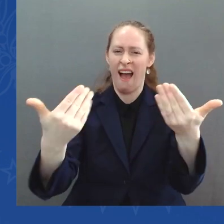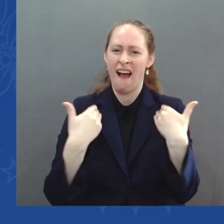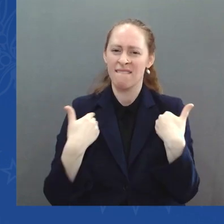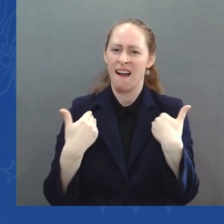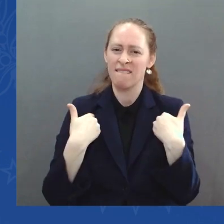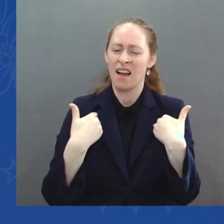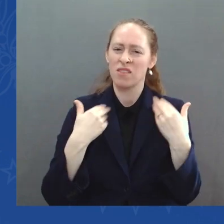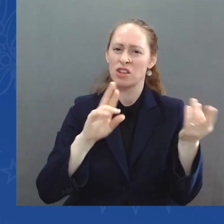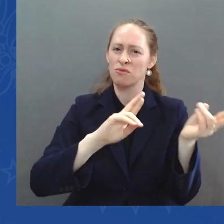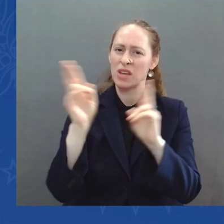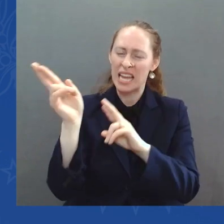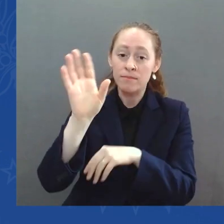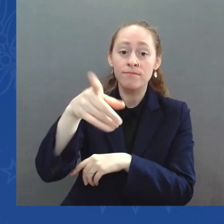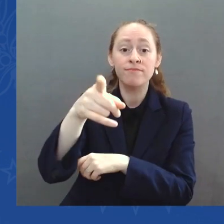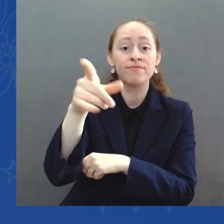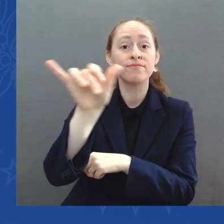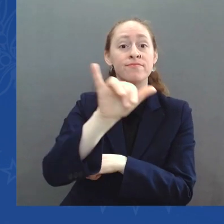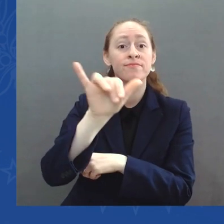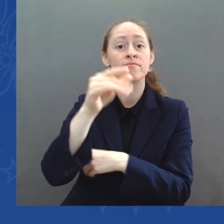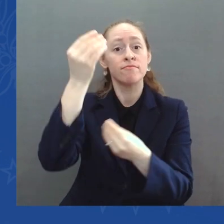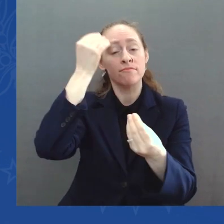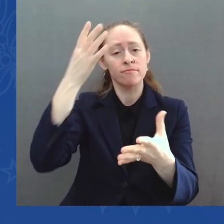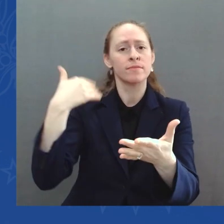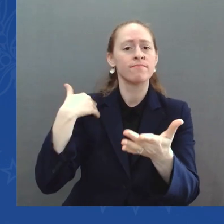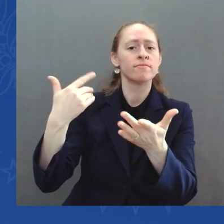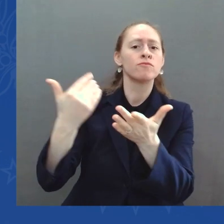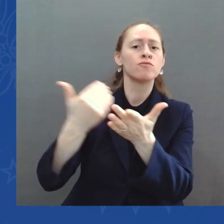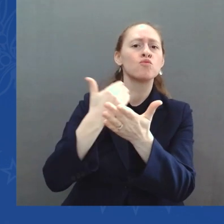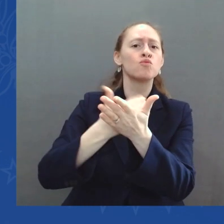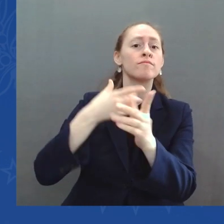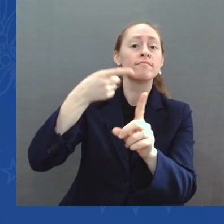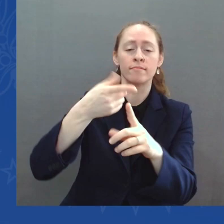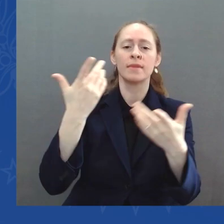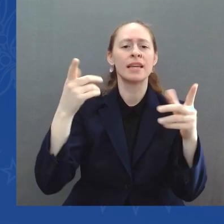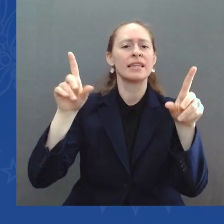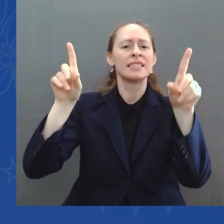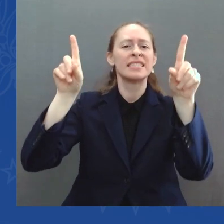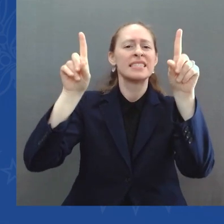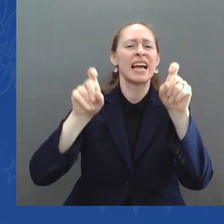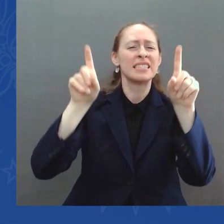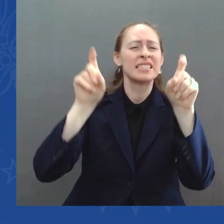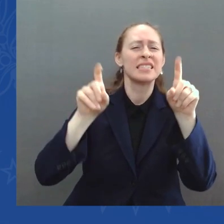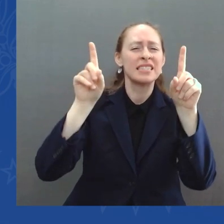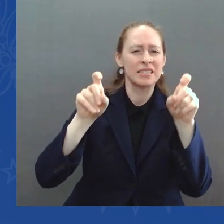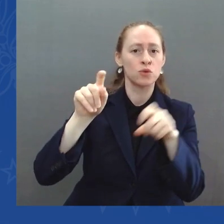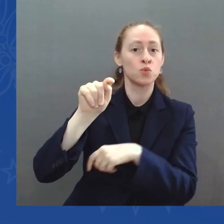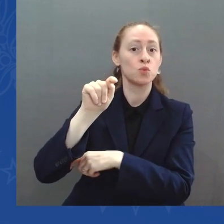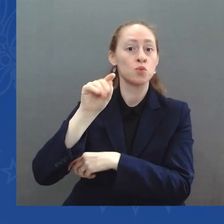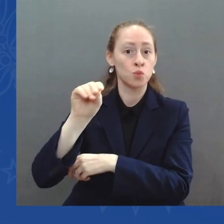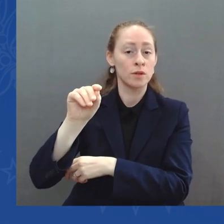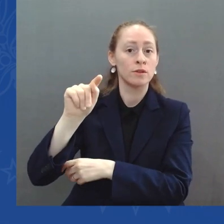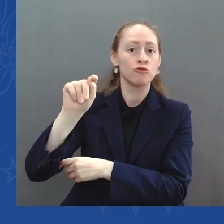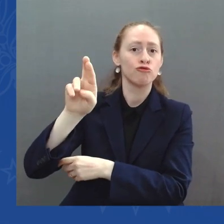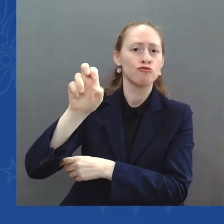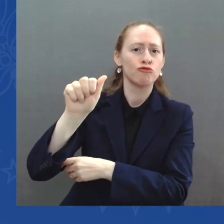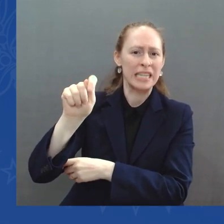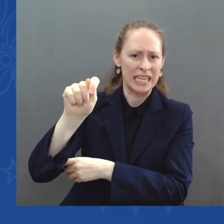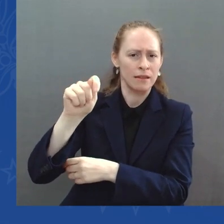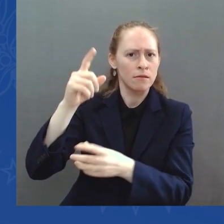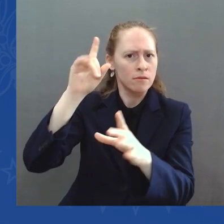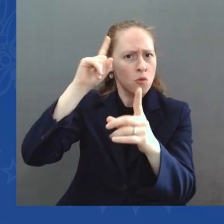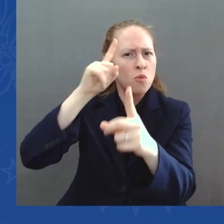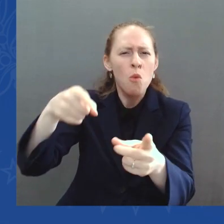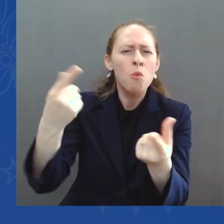are pharmacies and other places in your neighborhood where you can get tested, and if you're positive, you can get life-saving treatments all in